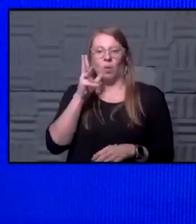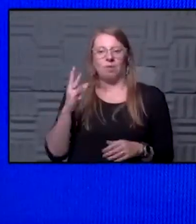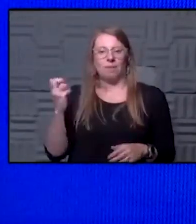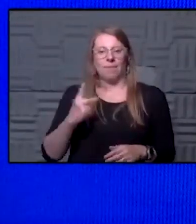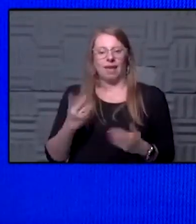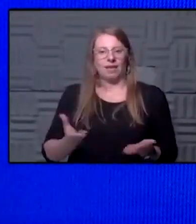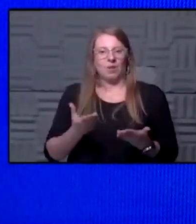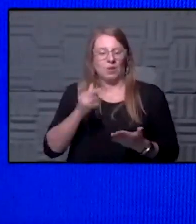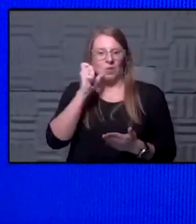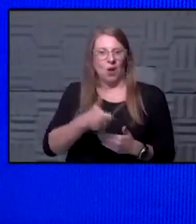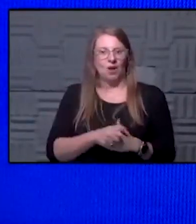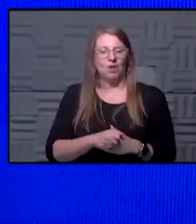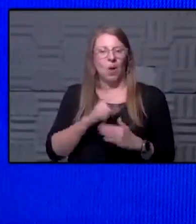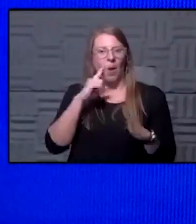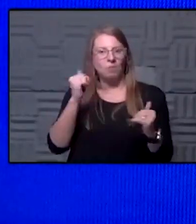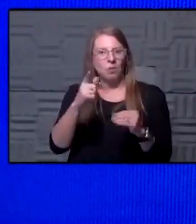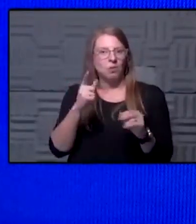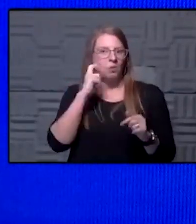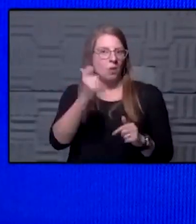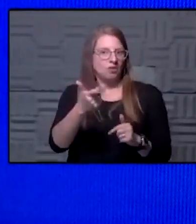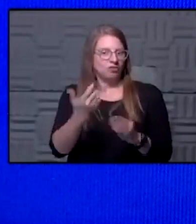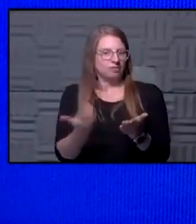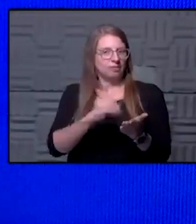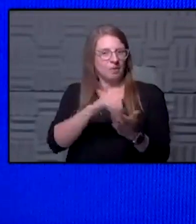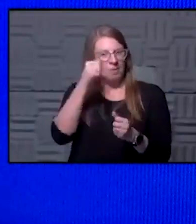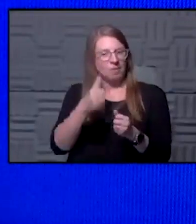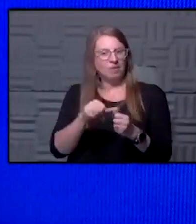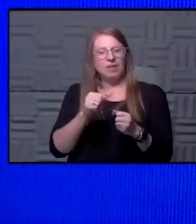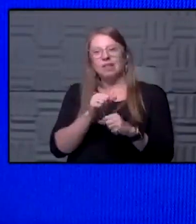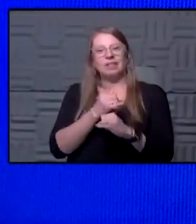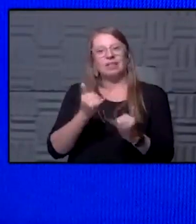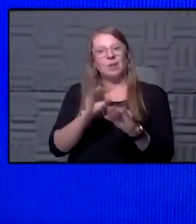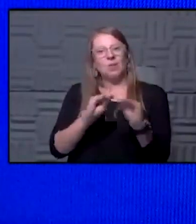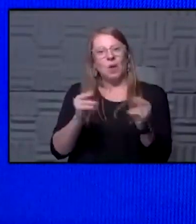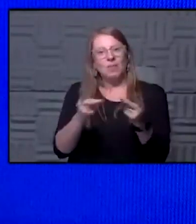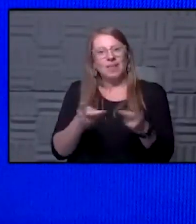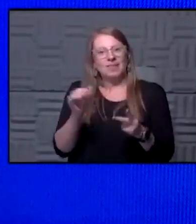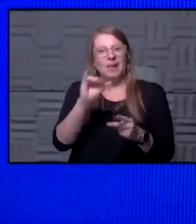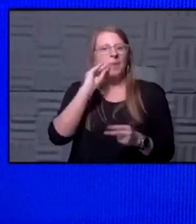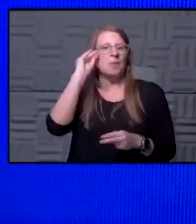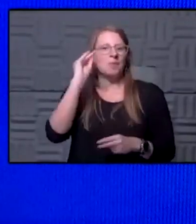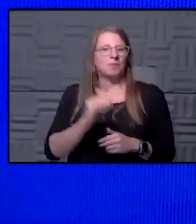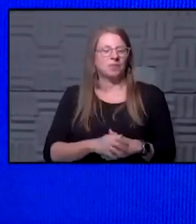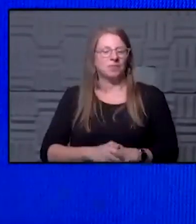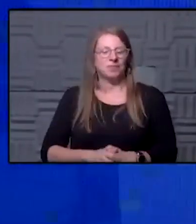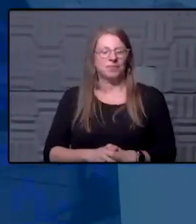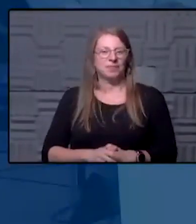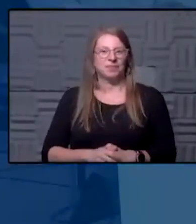you're back with us and join us again. Remember, there's still no place like home. See you tomorrow.